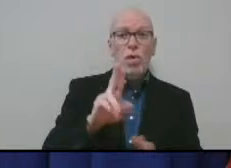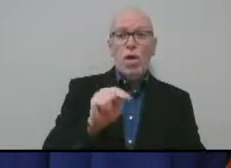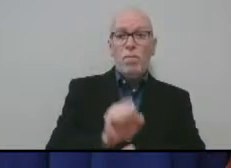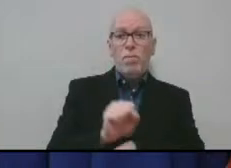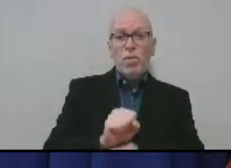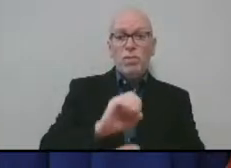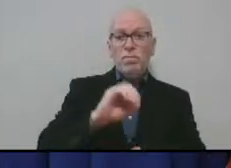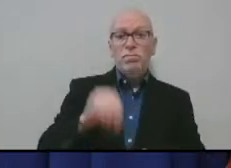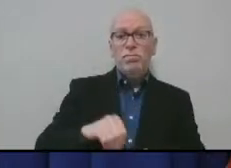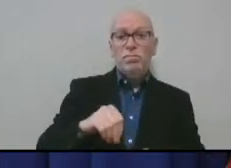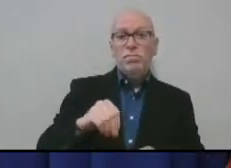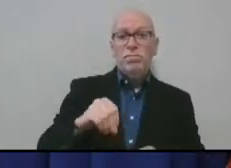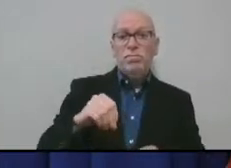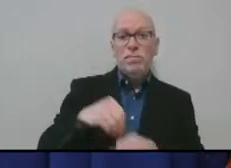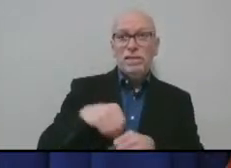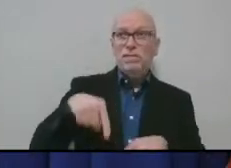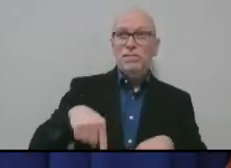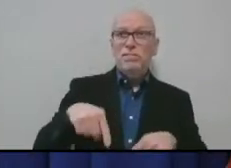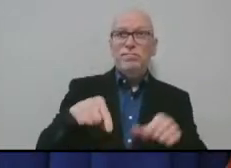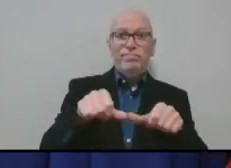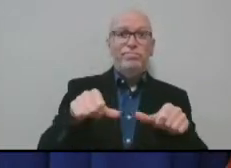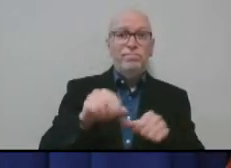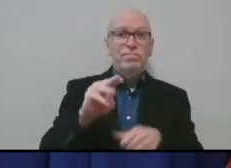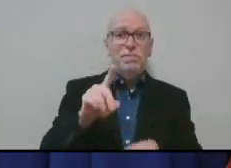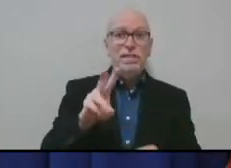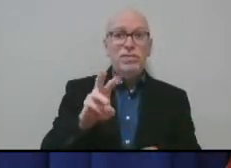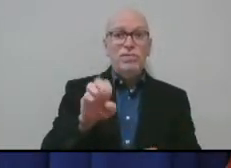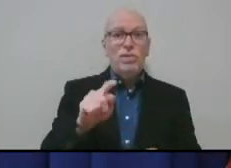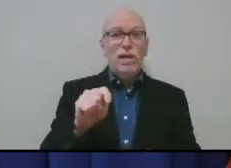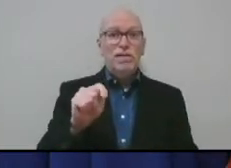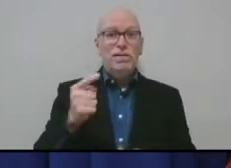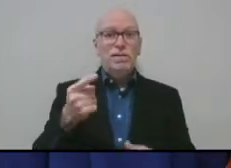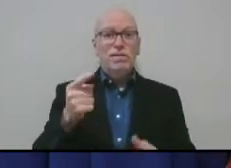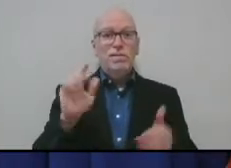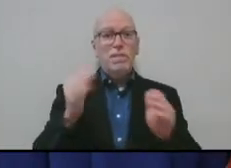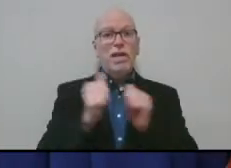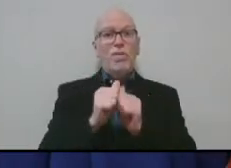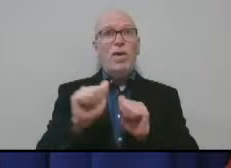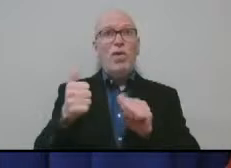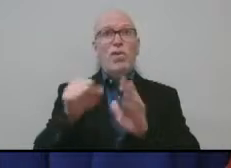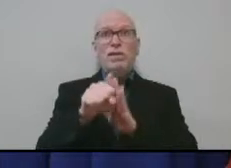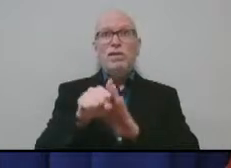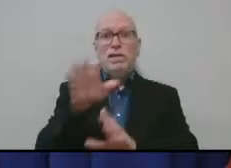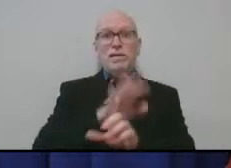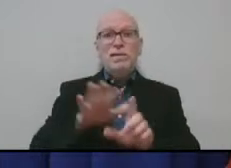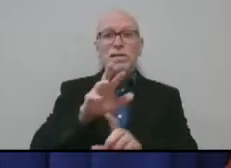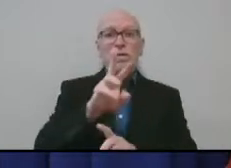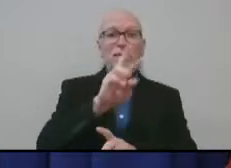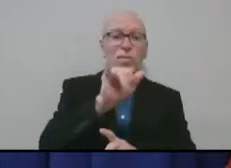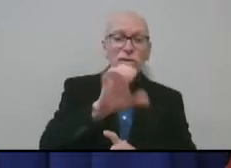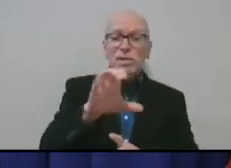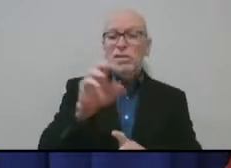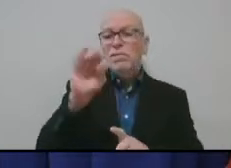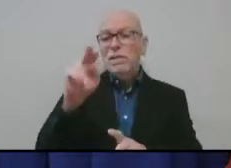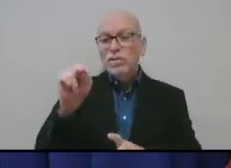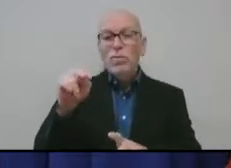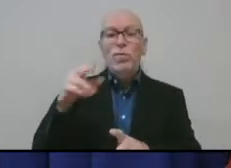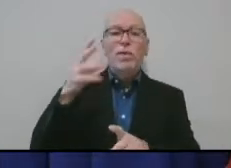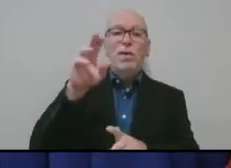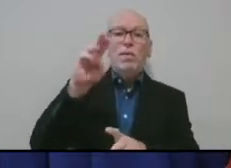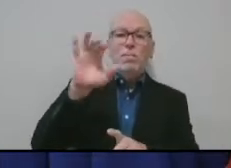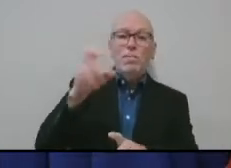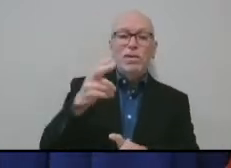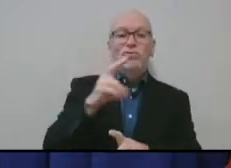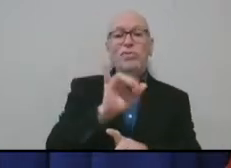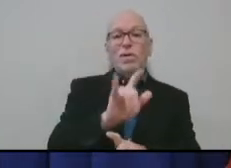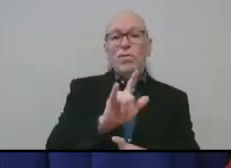in our region, in the Midwest, lower than any state that we touch and beyond, Wisconsin included and Minnesota. So